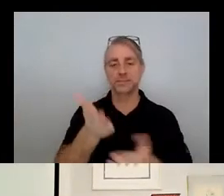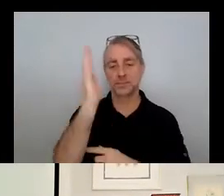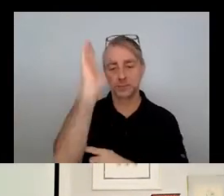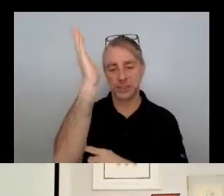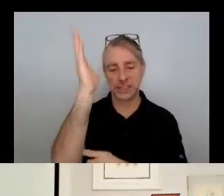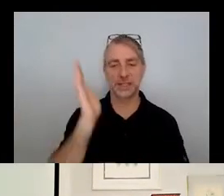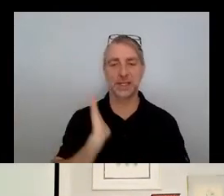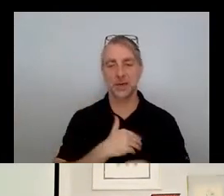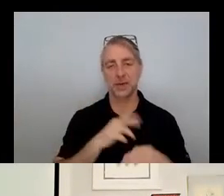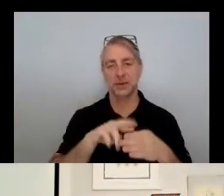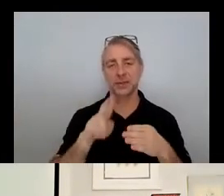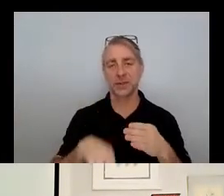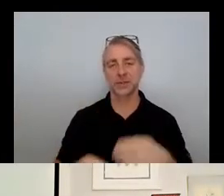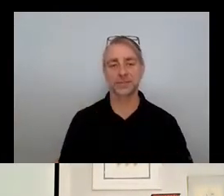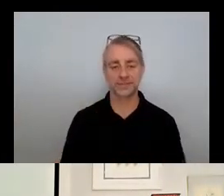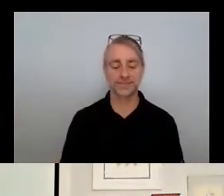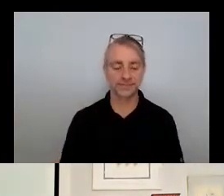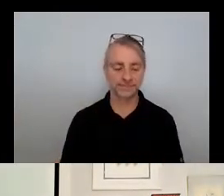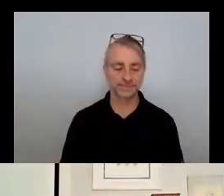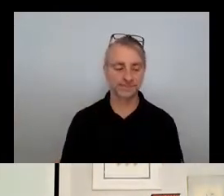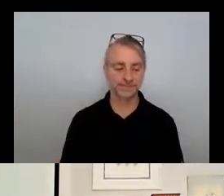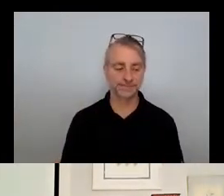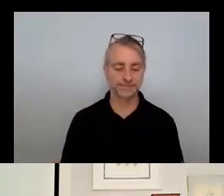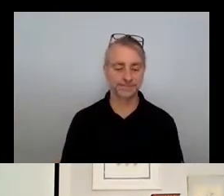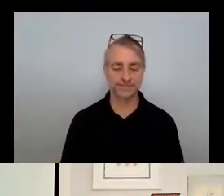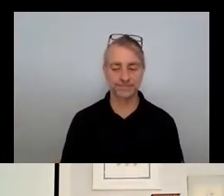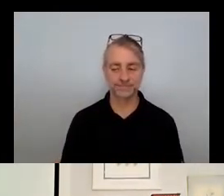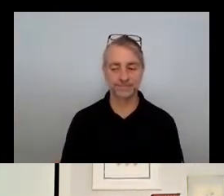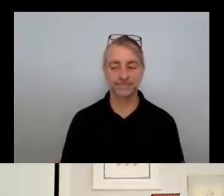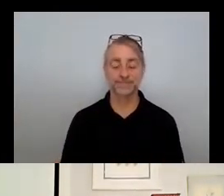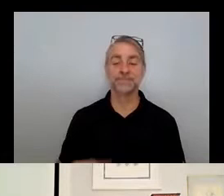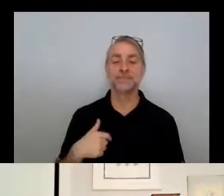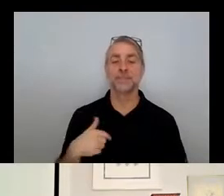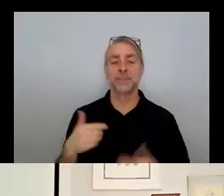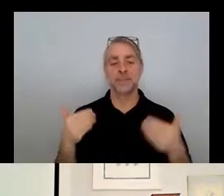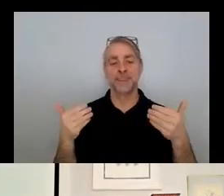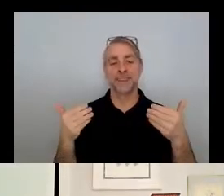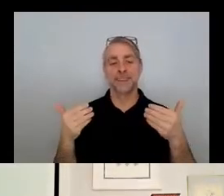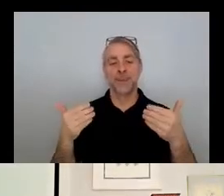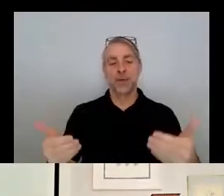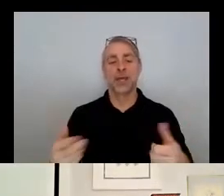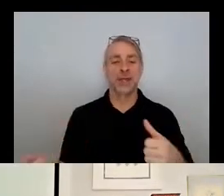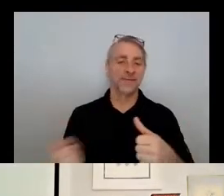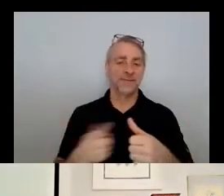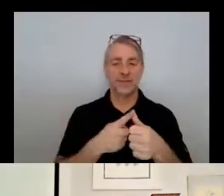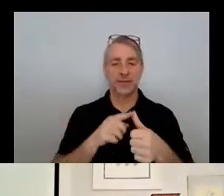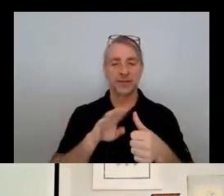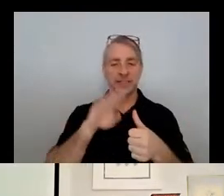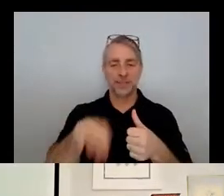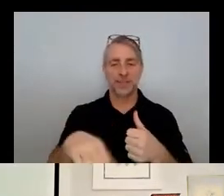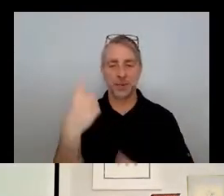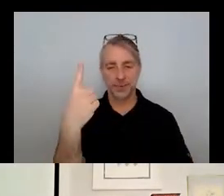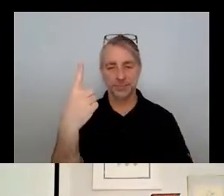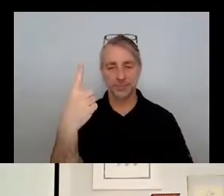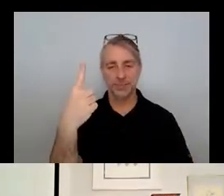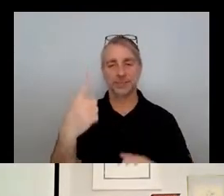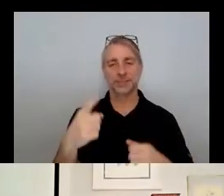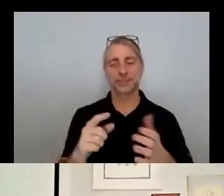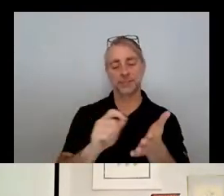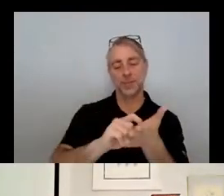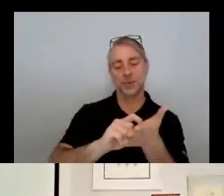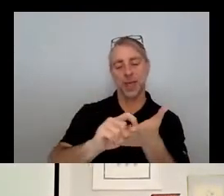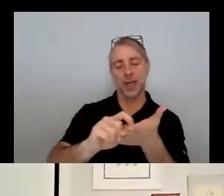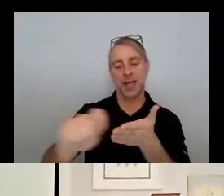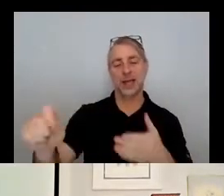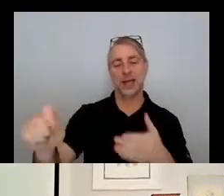So we're just let's go ahead and start with our step 1, problem formulation. So given that